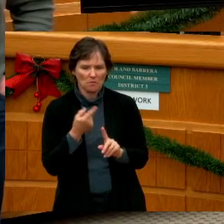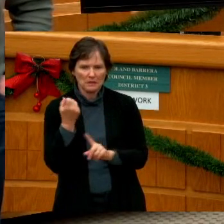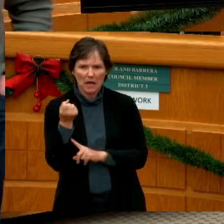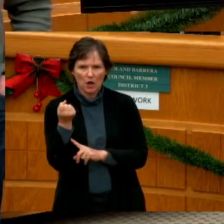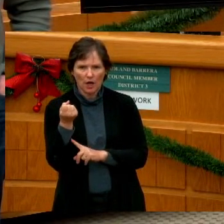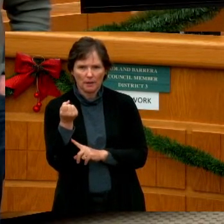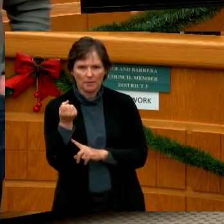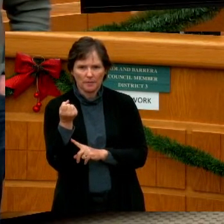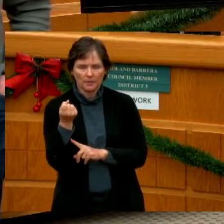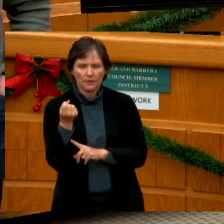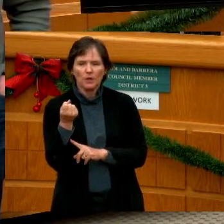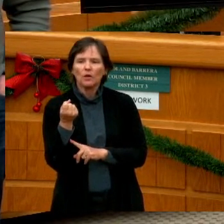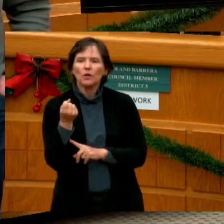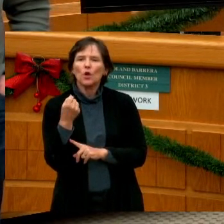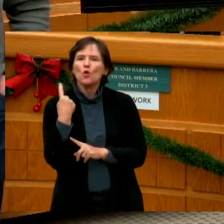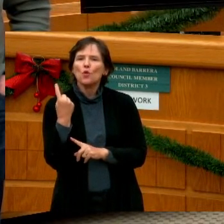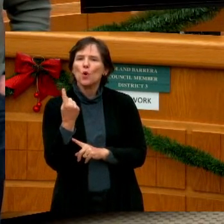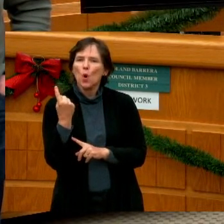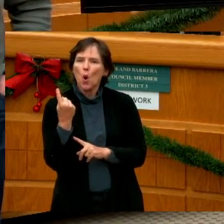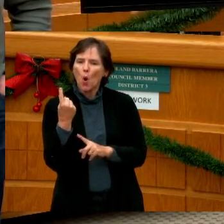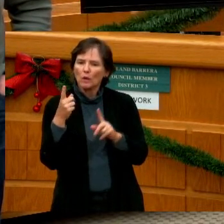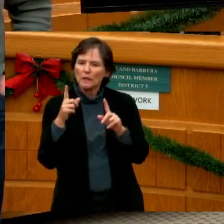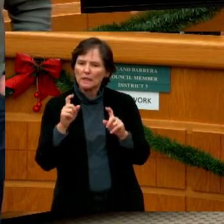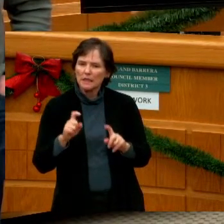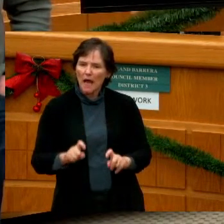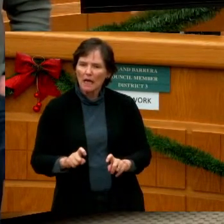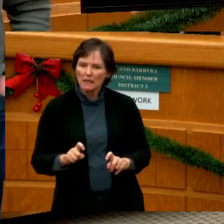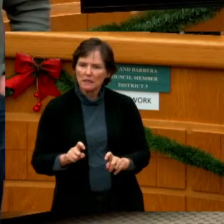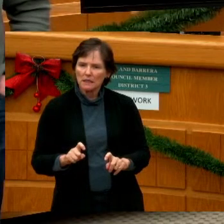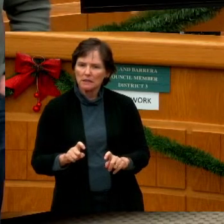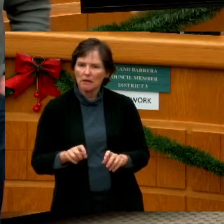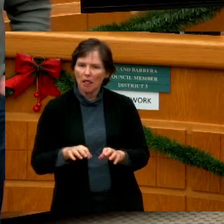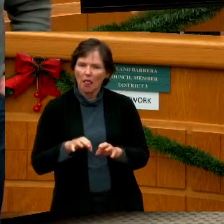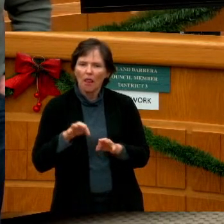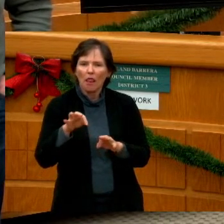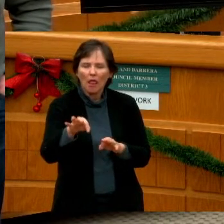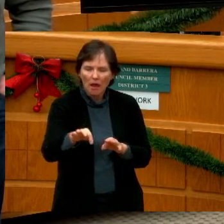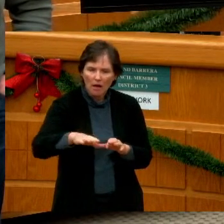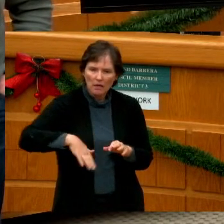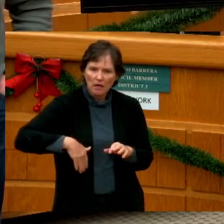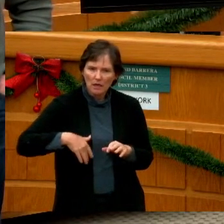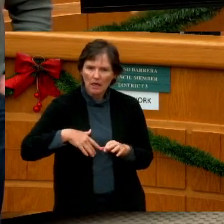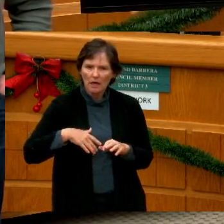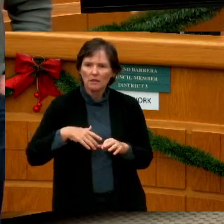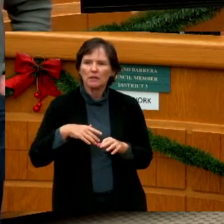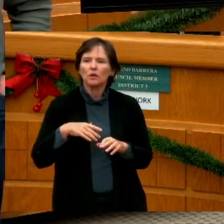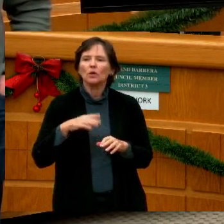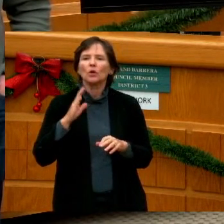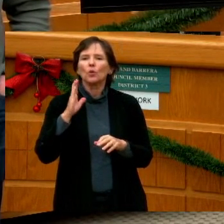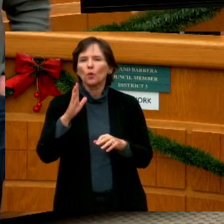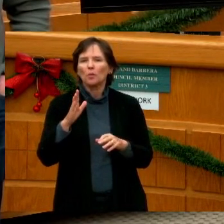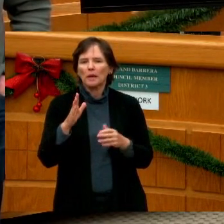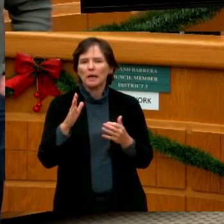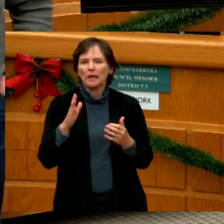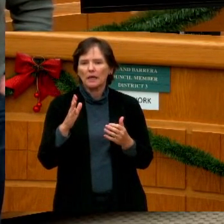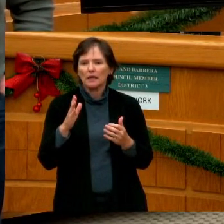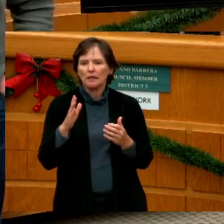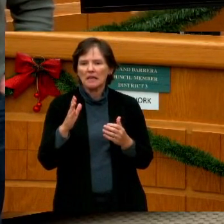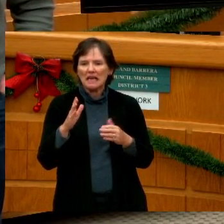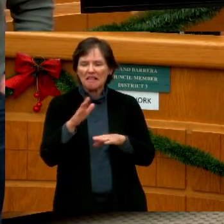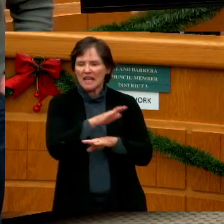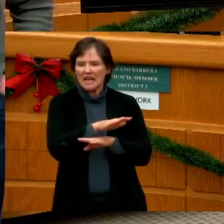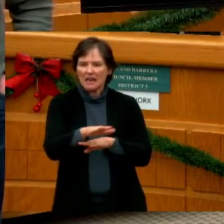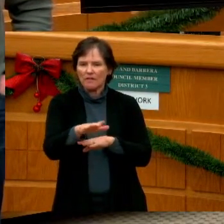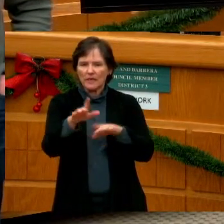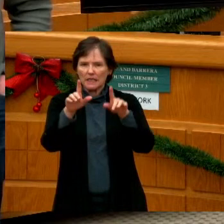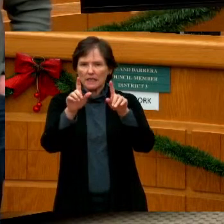the statistics that we showed. The only ones that are lagging are the ones that were just reported out in